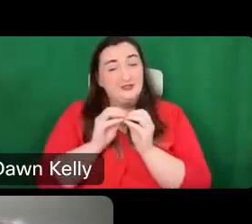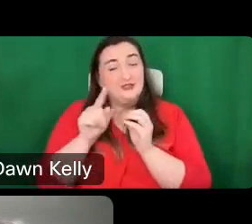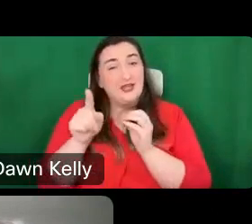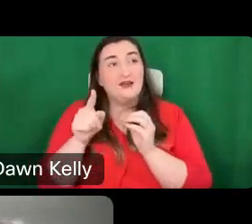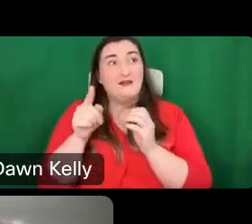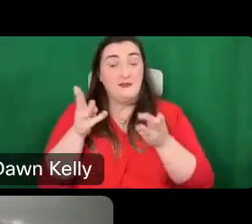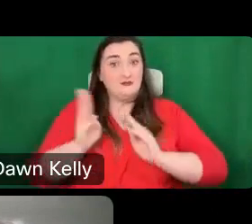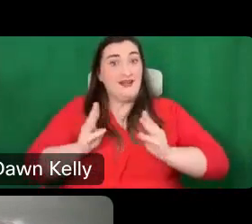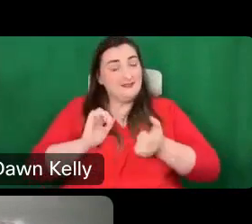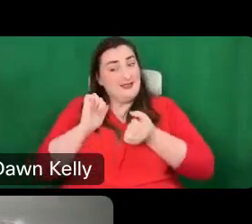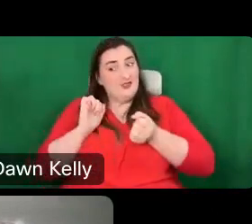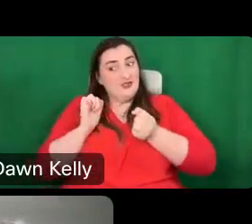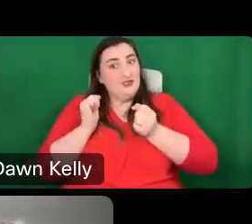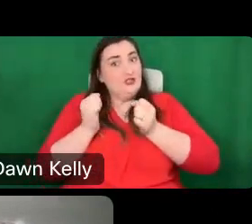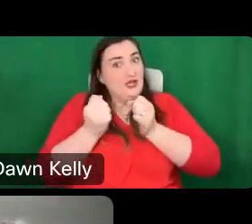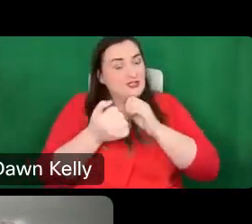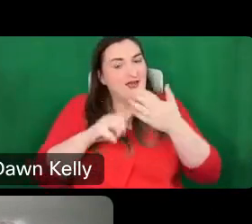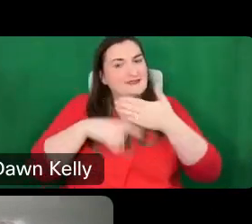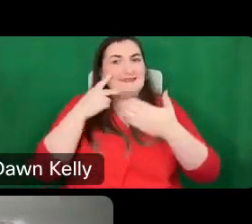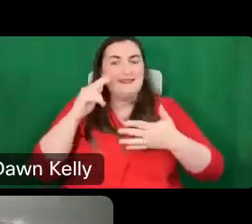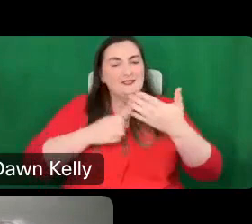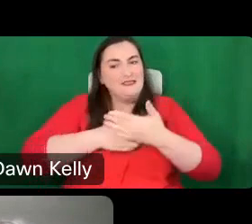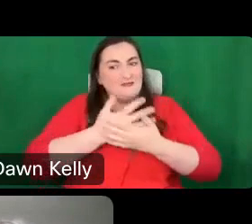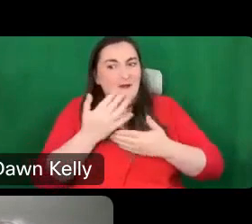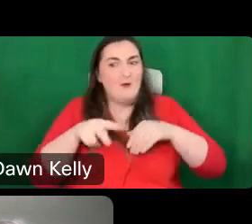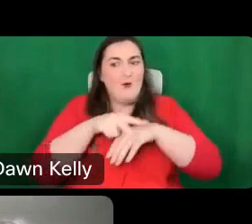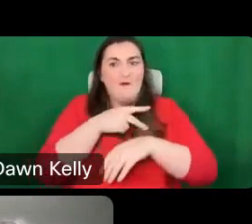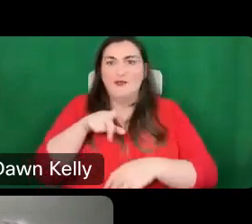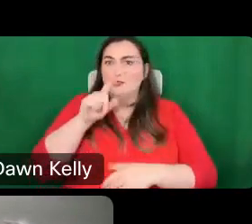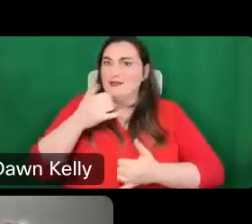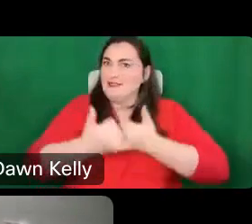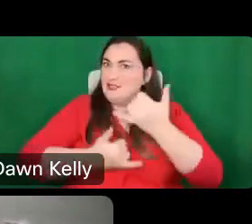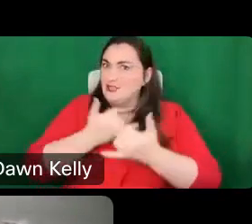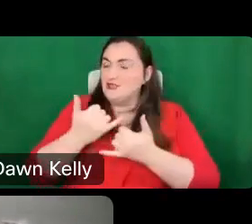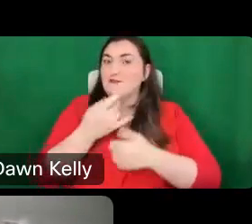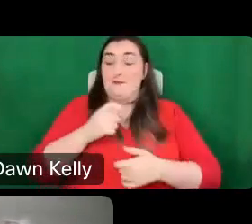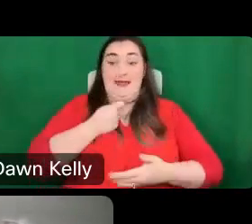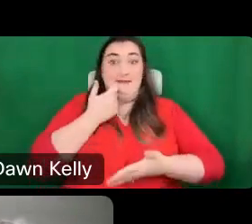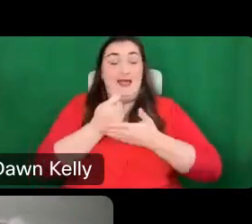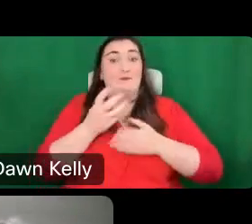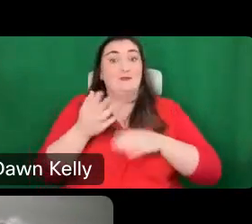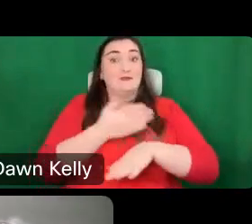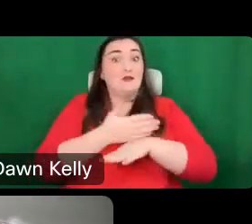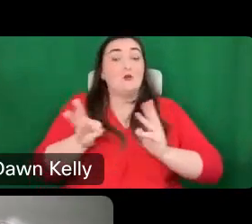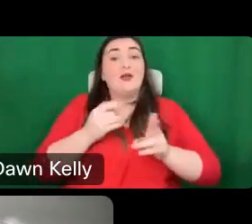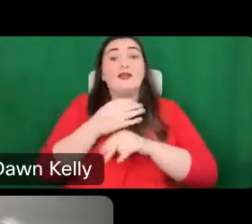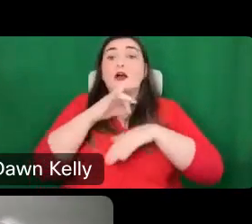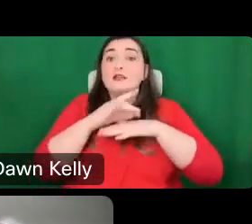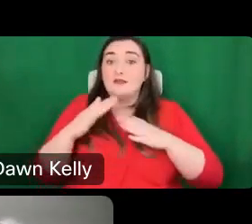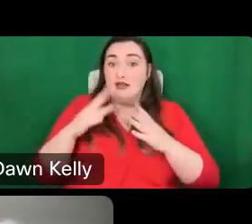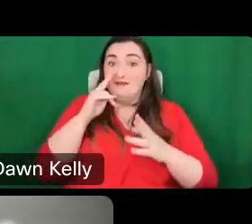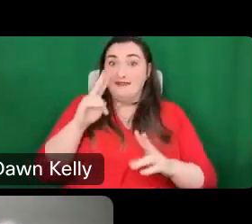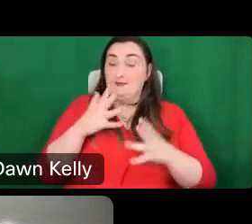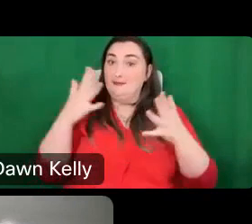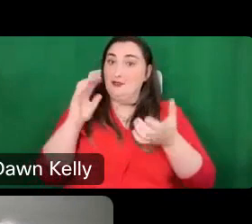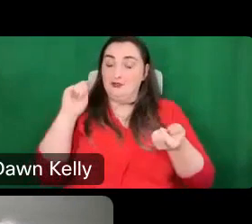that evolve probably over the last 20 years. Certainly since I started working in the hospitals in 2002, I've seen quite a significant